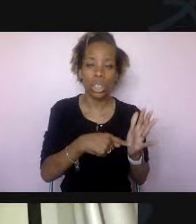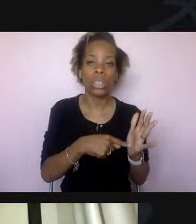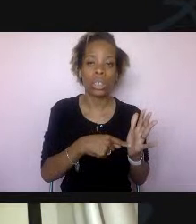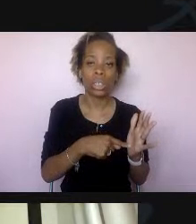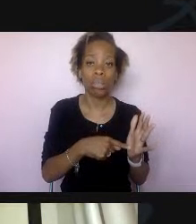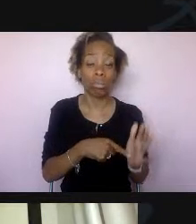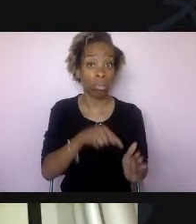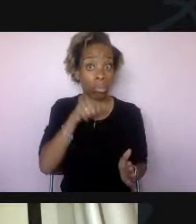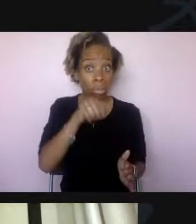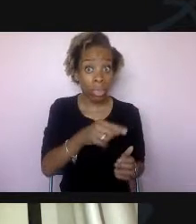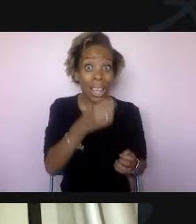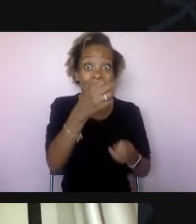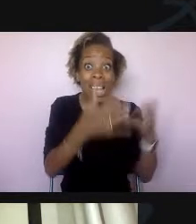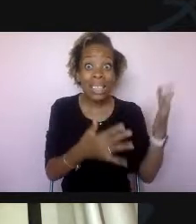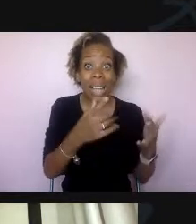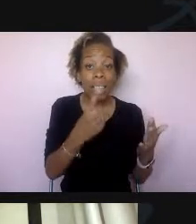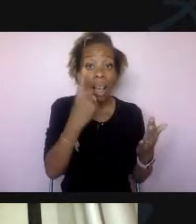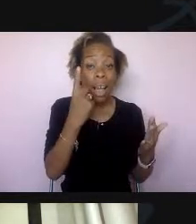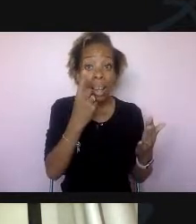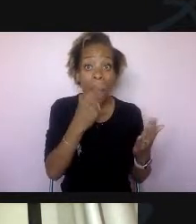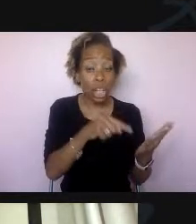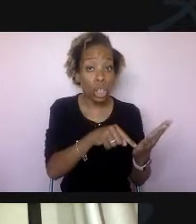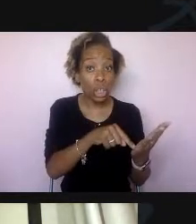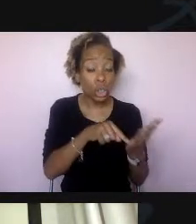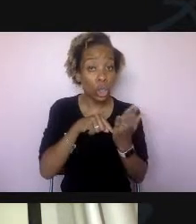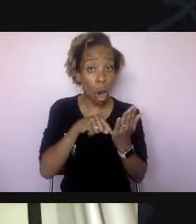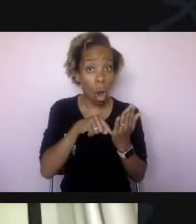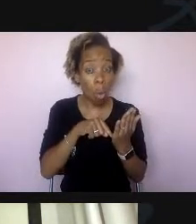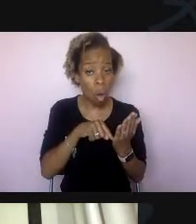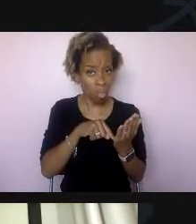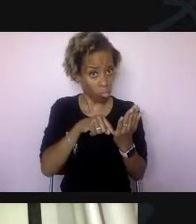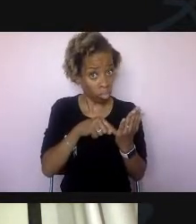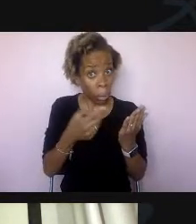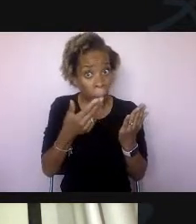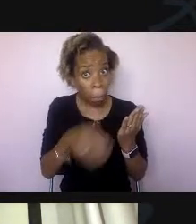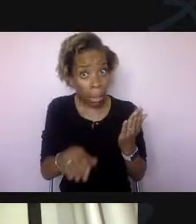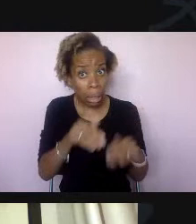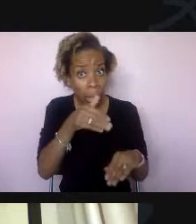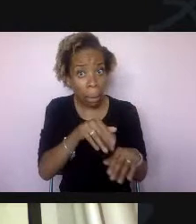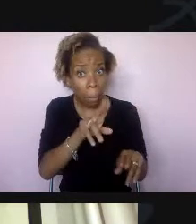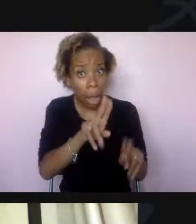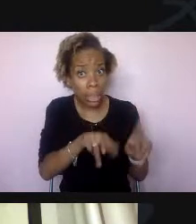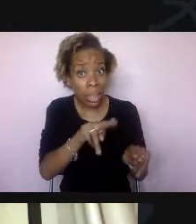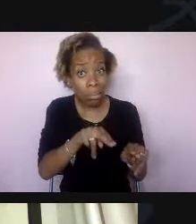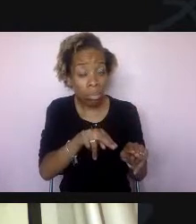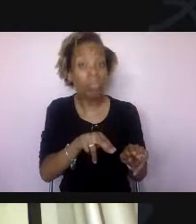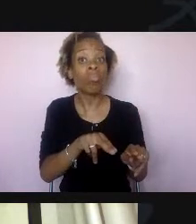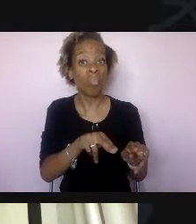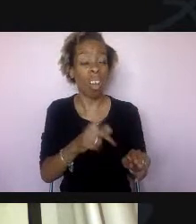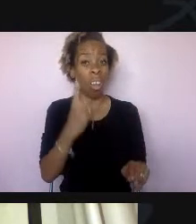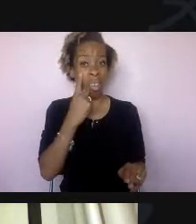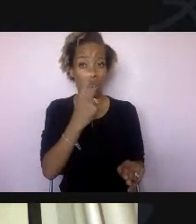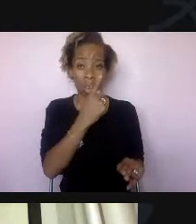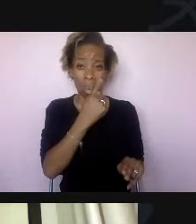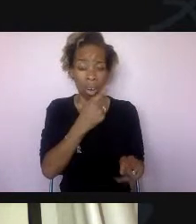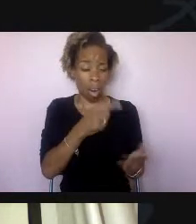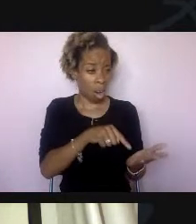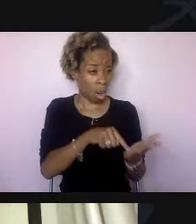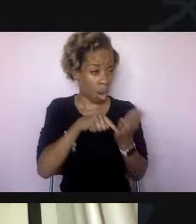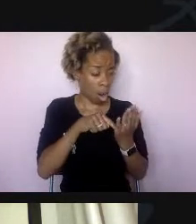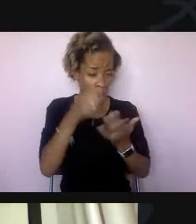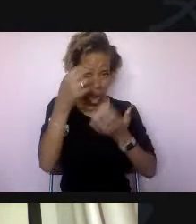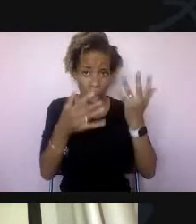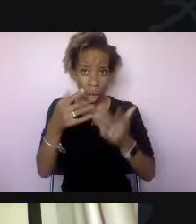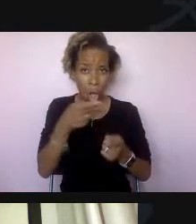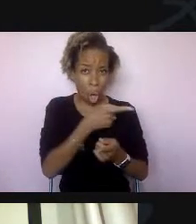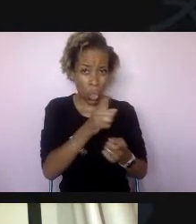could mention is, one, have they had an impact assessment? And if they have, they'll see that the disproportionate numbers of staff which were maybe working